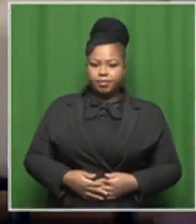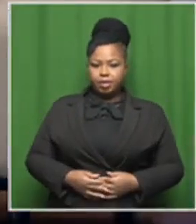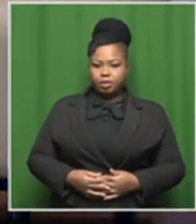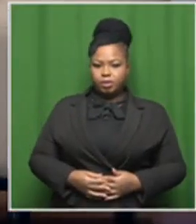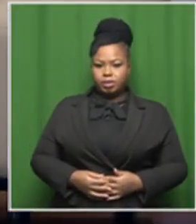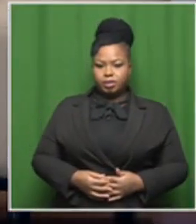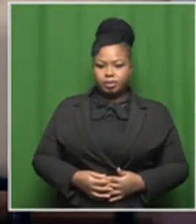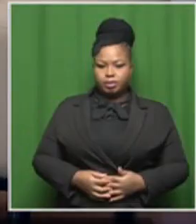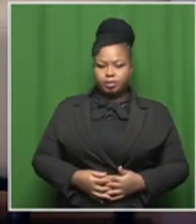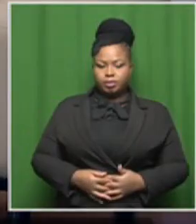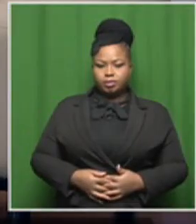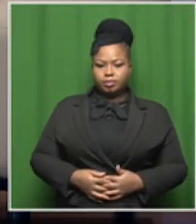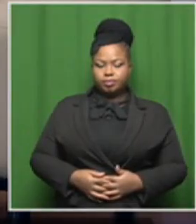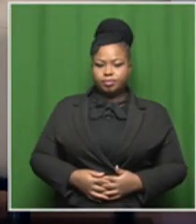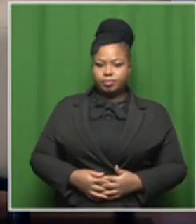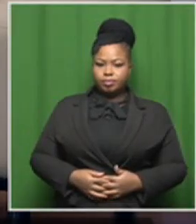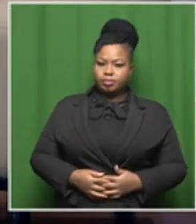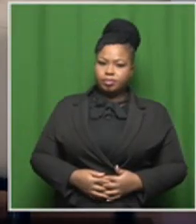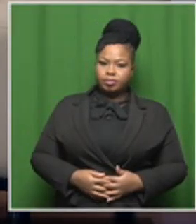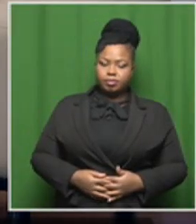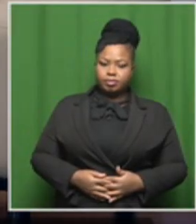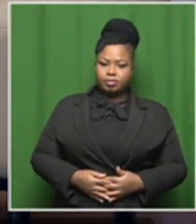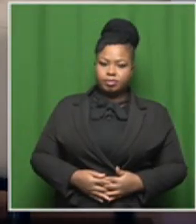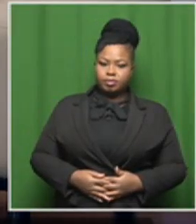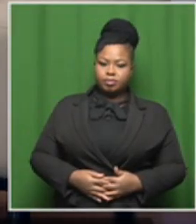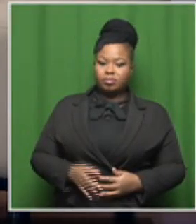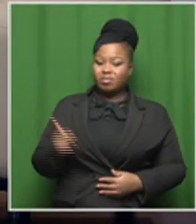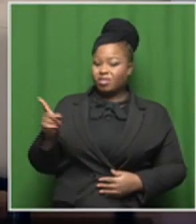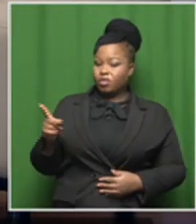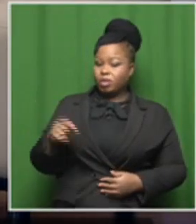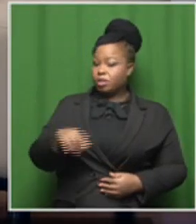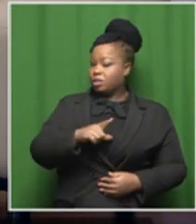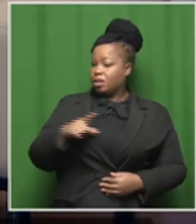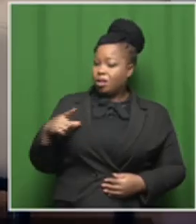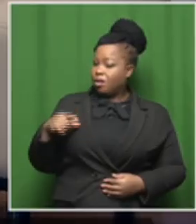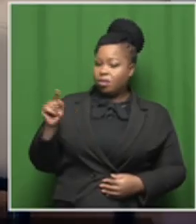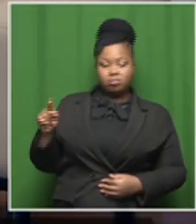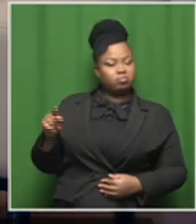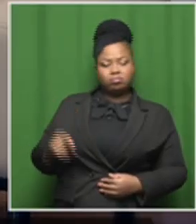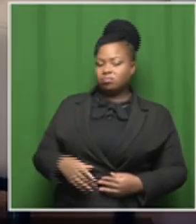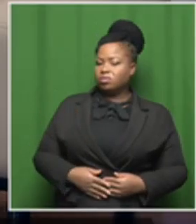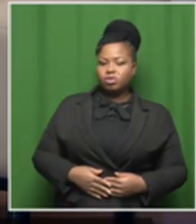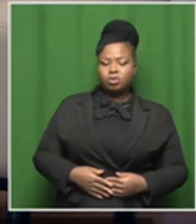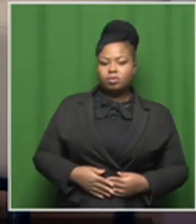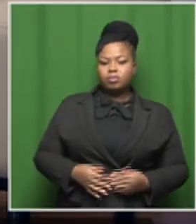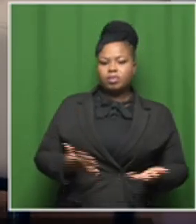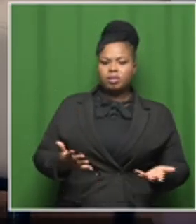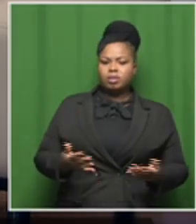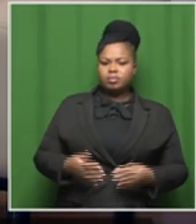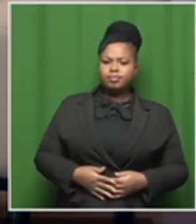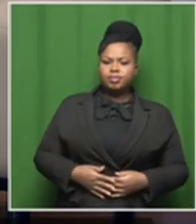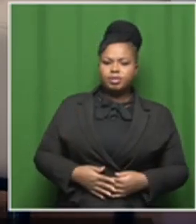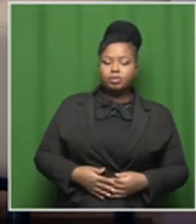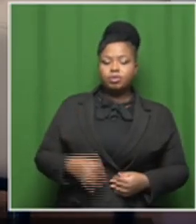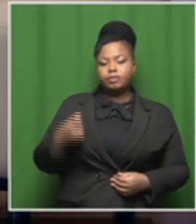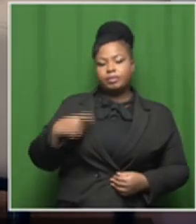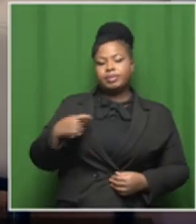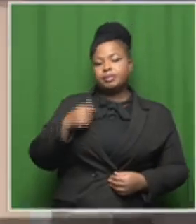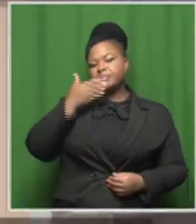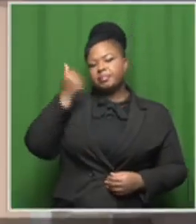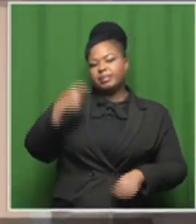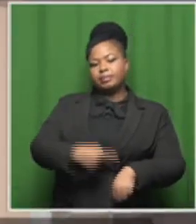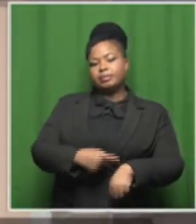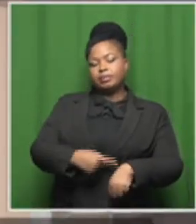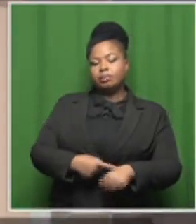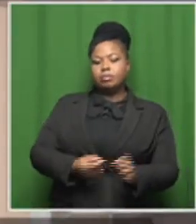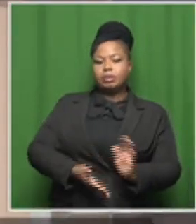So it's when you're doing a race that's this long, if you're going for the win, obviously you've got personal best times and you're